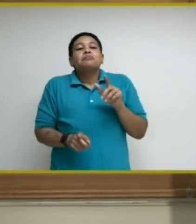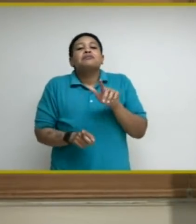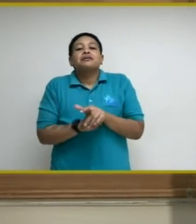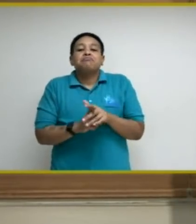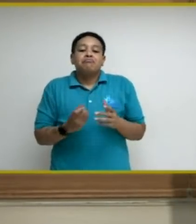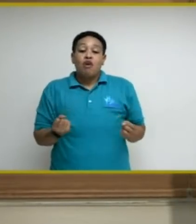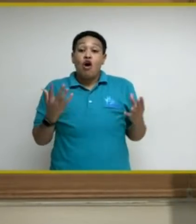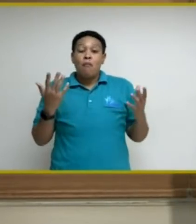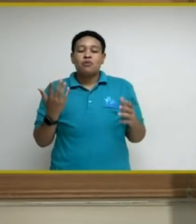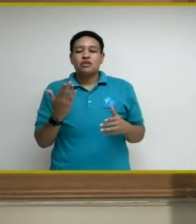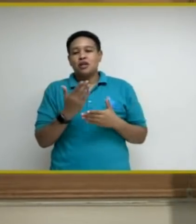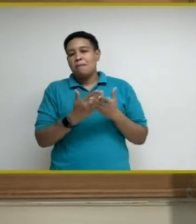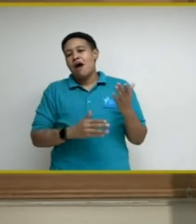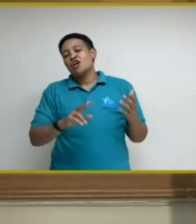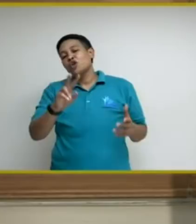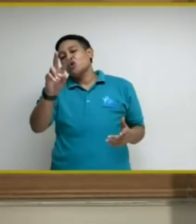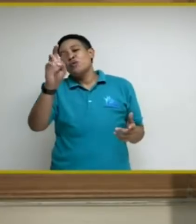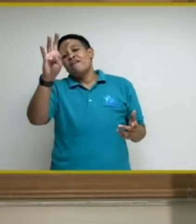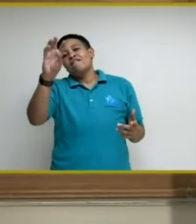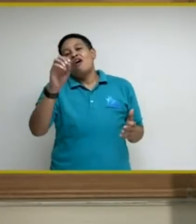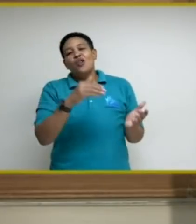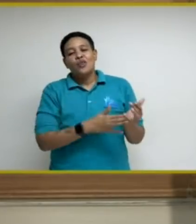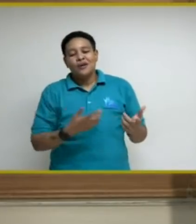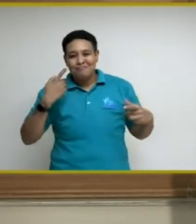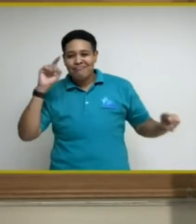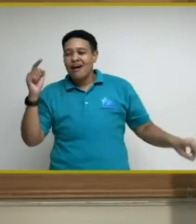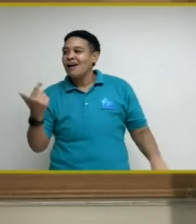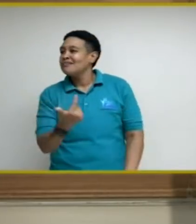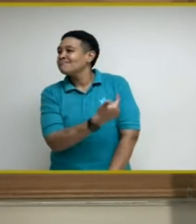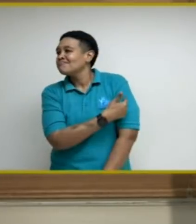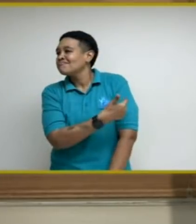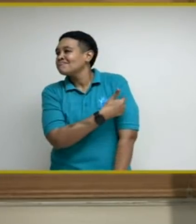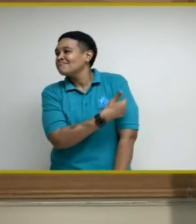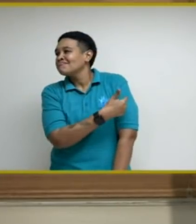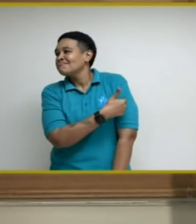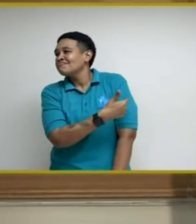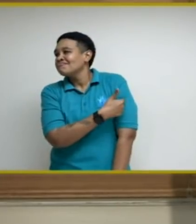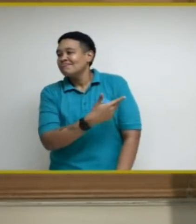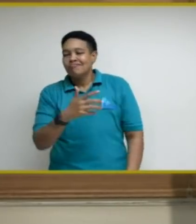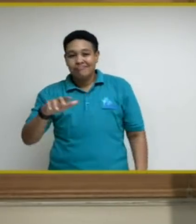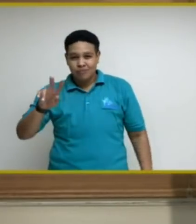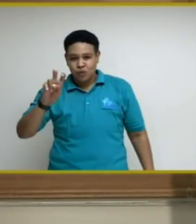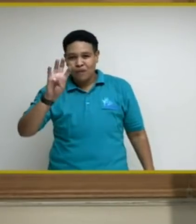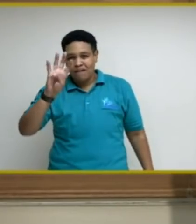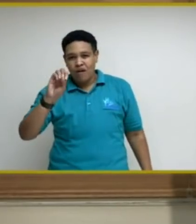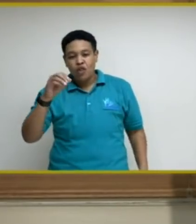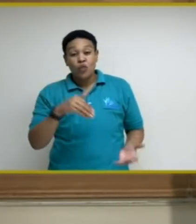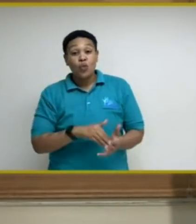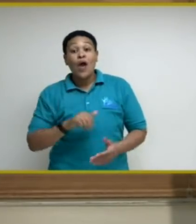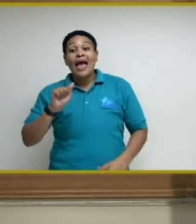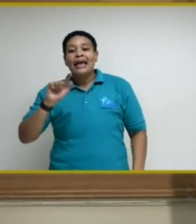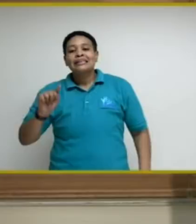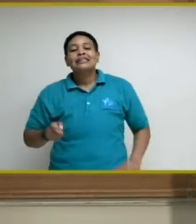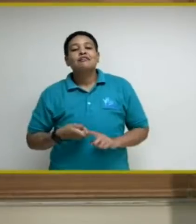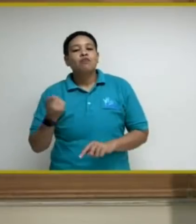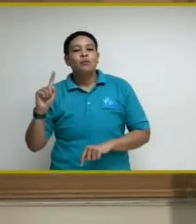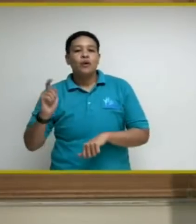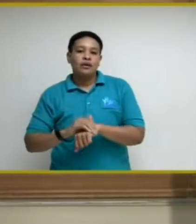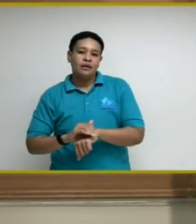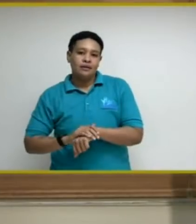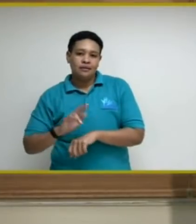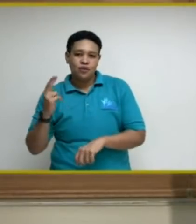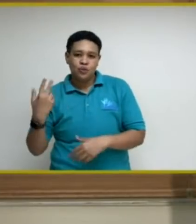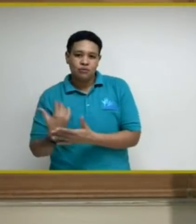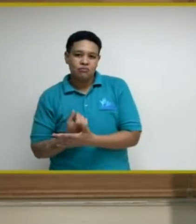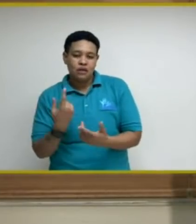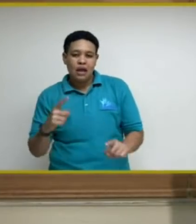only partially so. We have gotten up to 240,000. Our policy is that